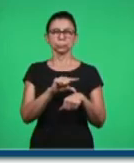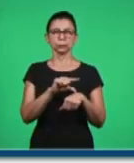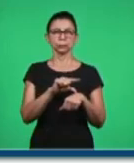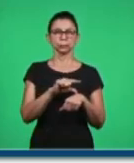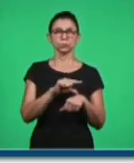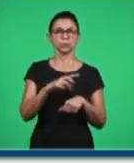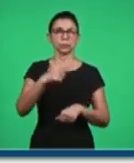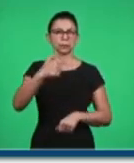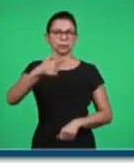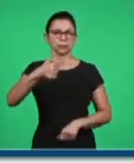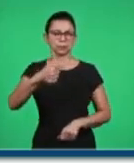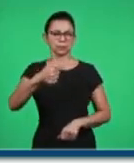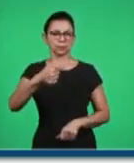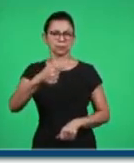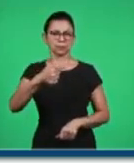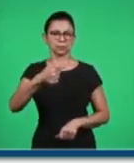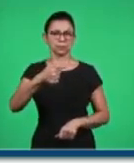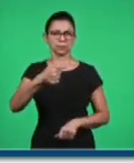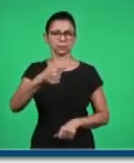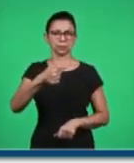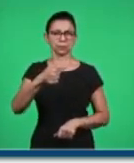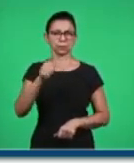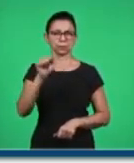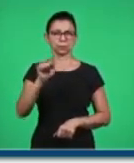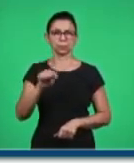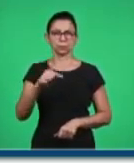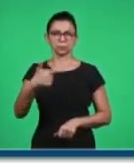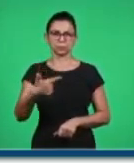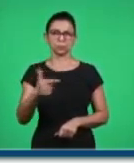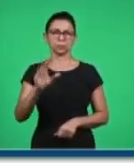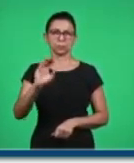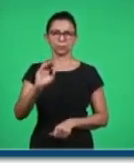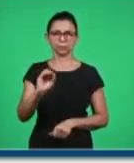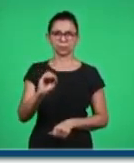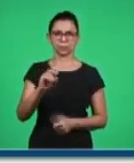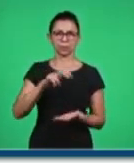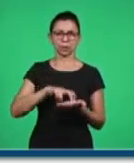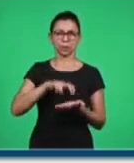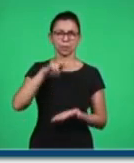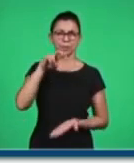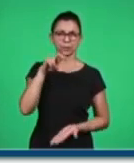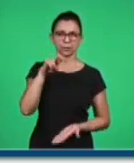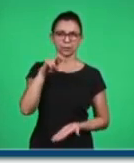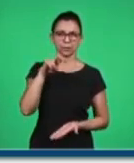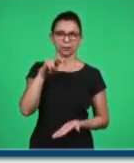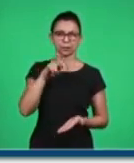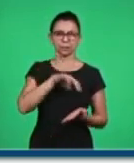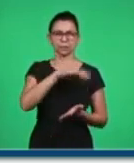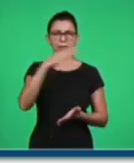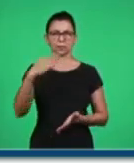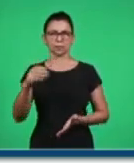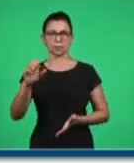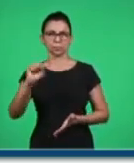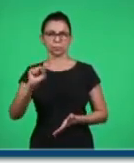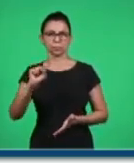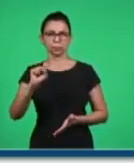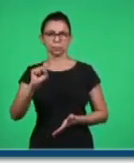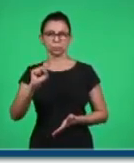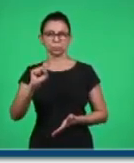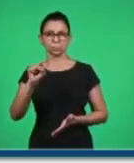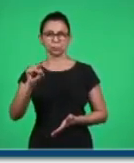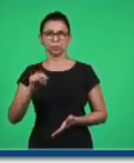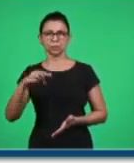in Londrina at 7:20 in the morning, as 8:30 in the morning,